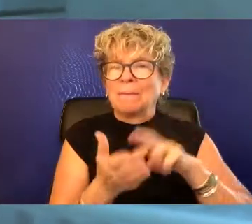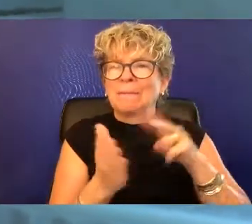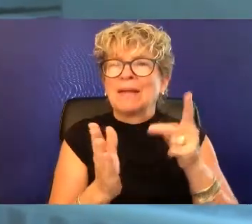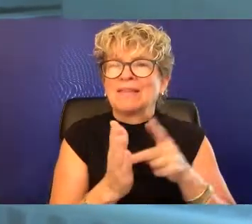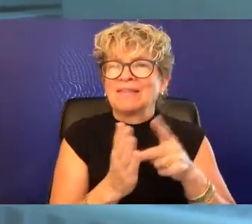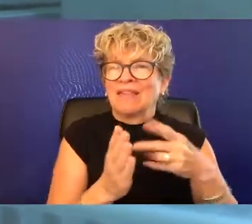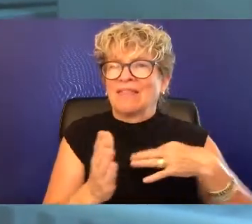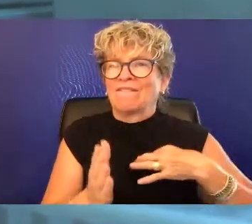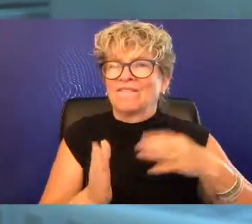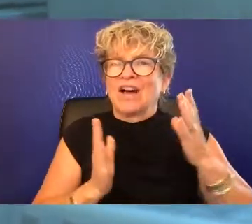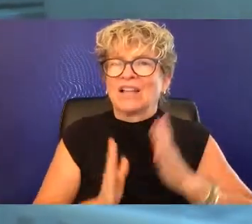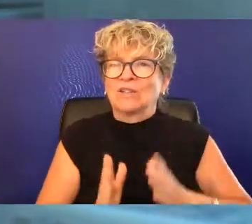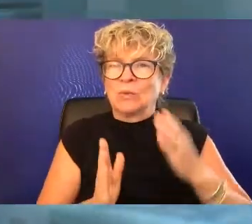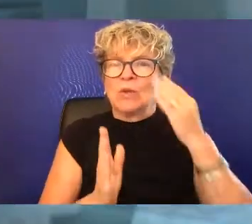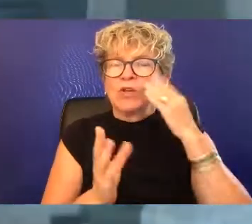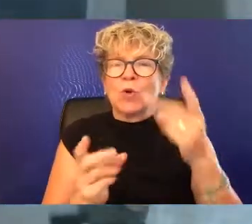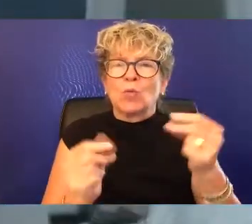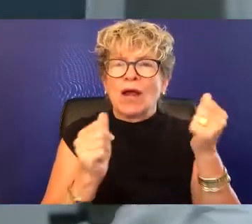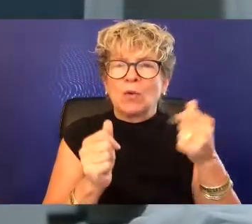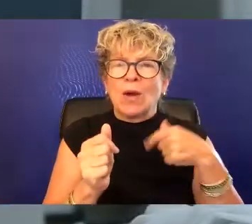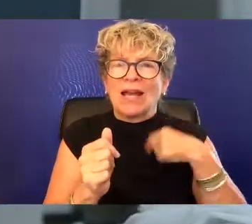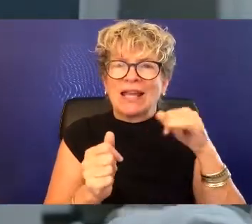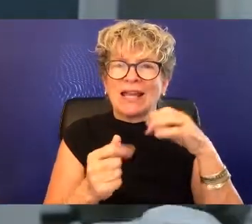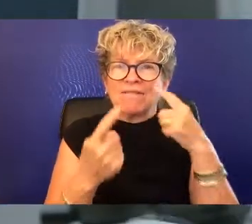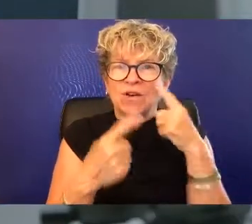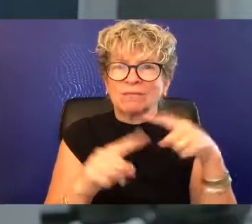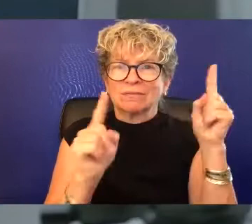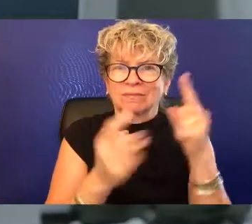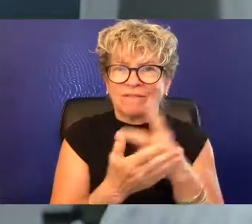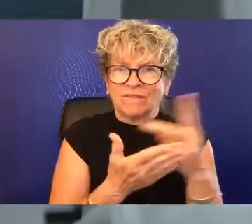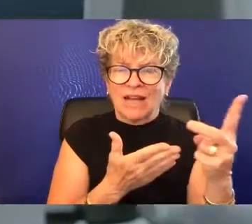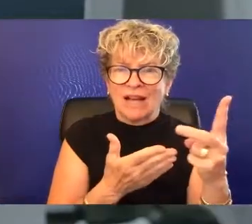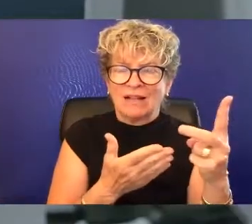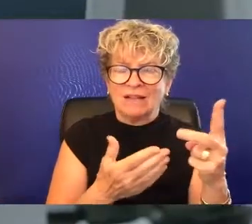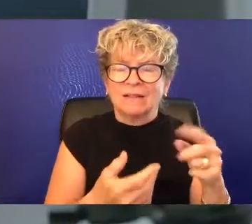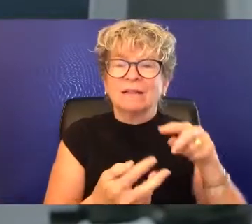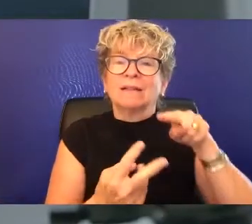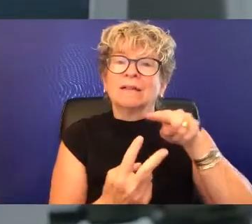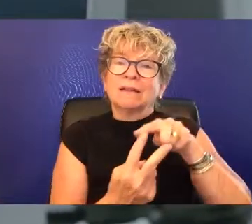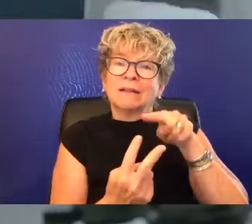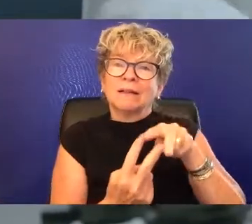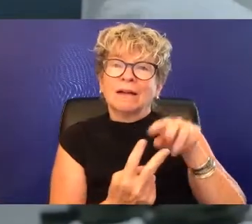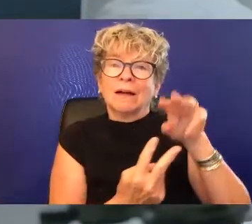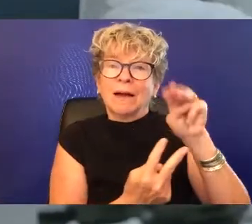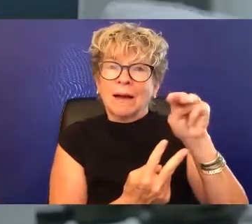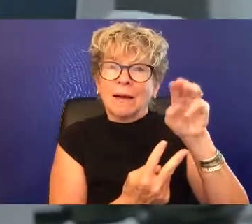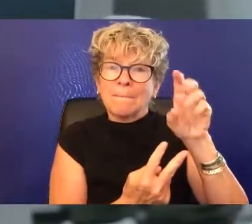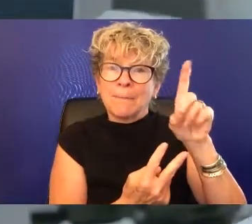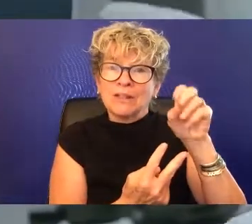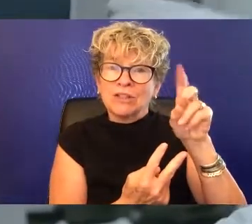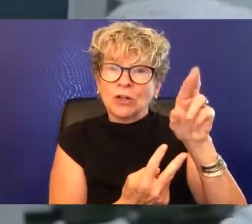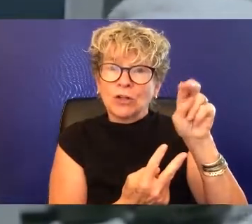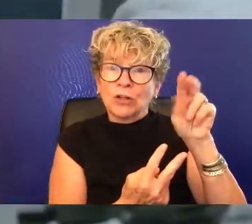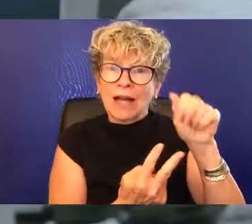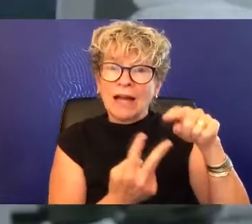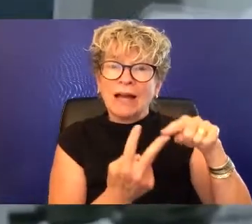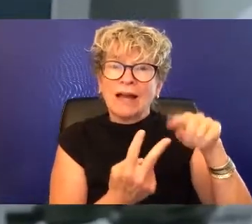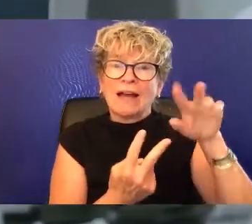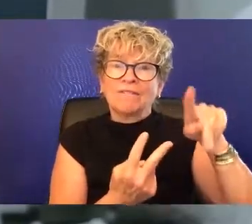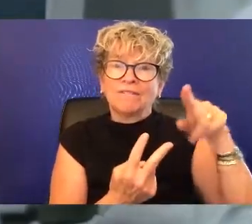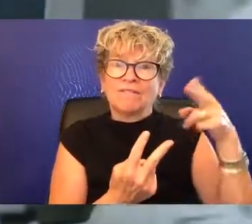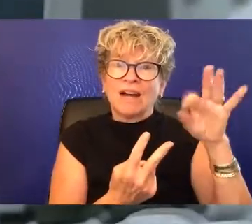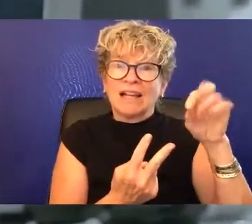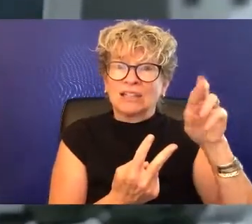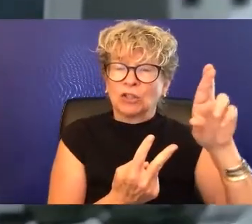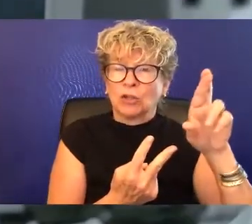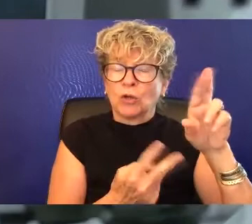very quickly that the vaccine worked. Both the Moderna and Pfizer vaccines use a newer technology